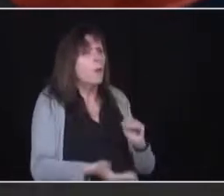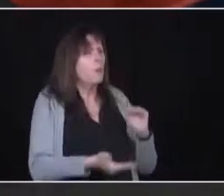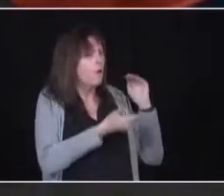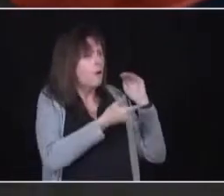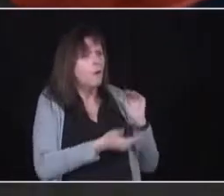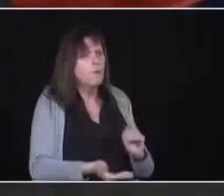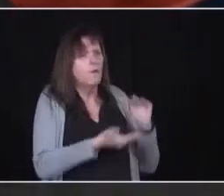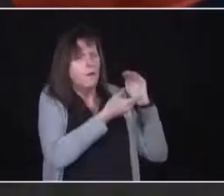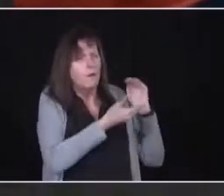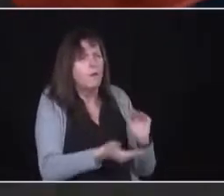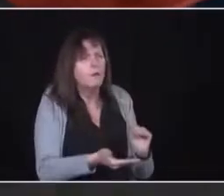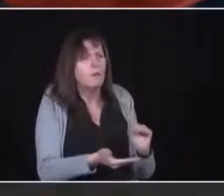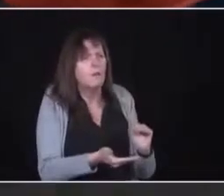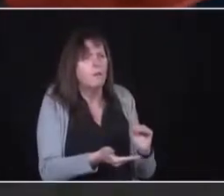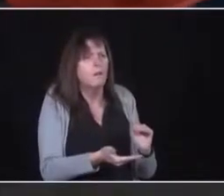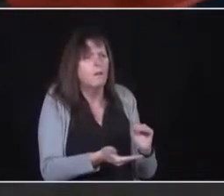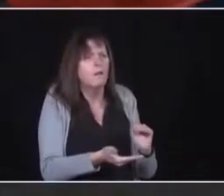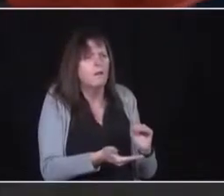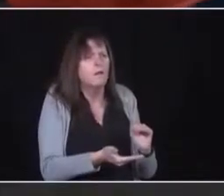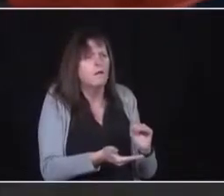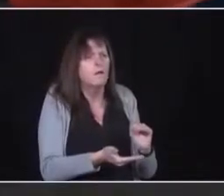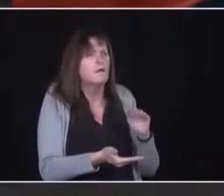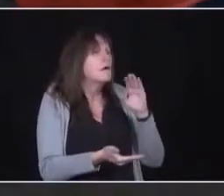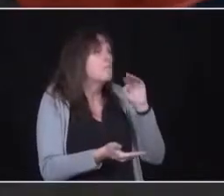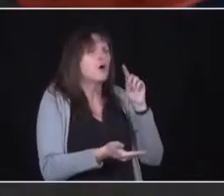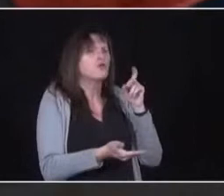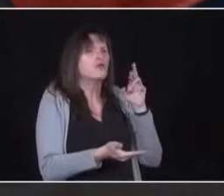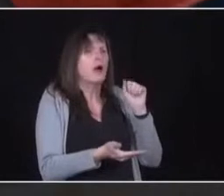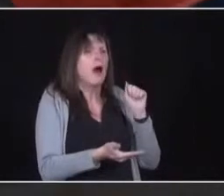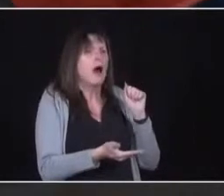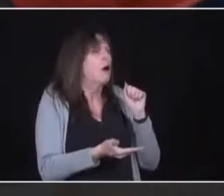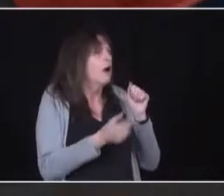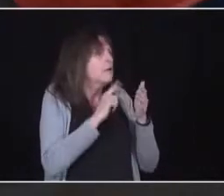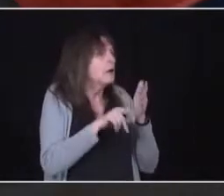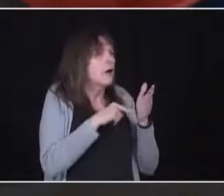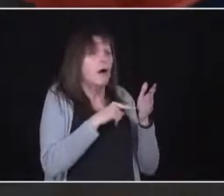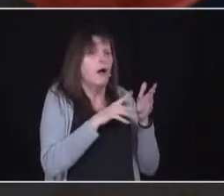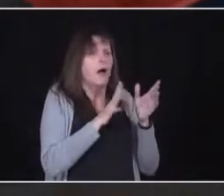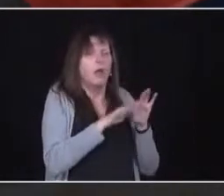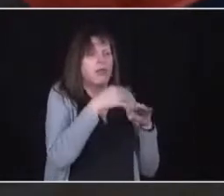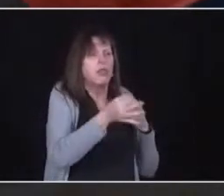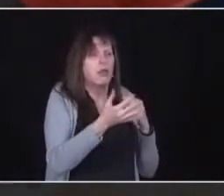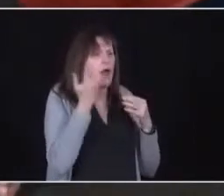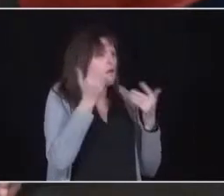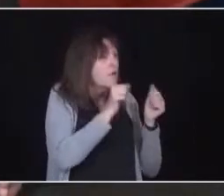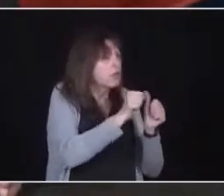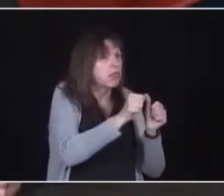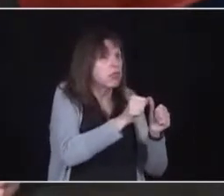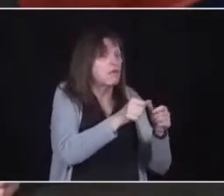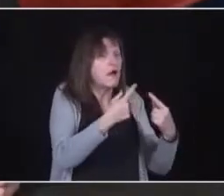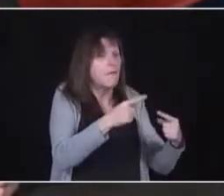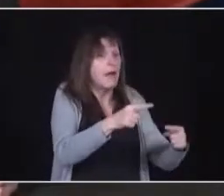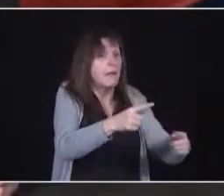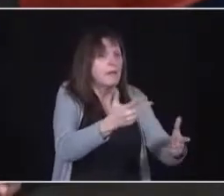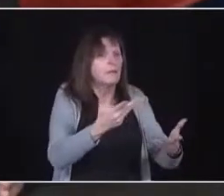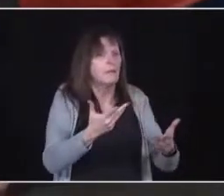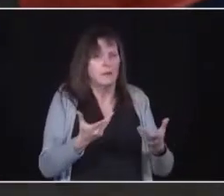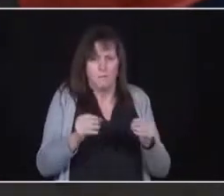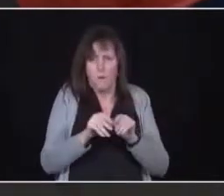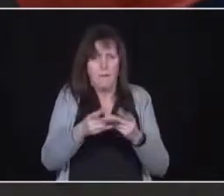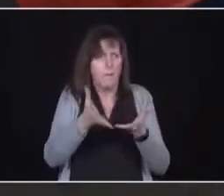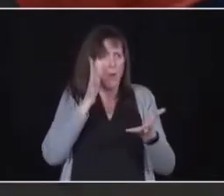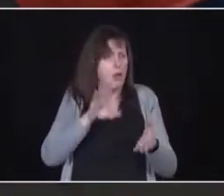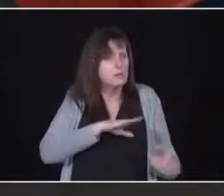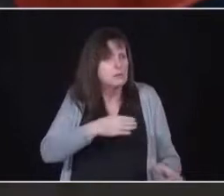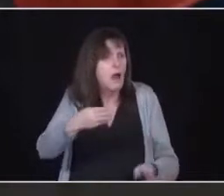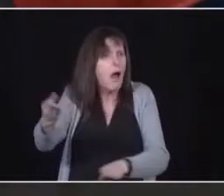so on and so forth, we aren't getting out of this. More people are going to die. More people are going to be in the ICUs. But if we can ramp